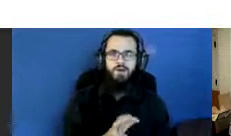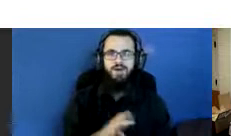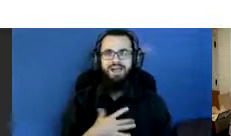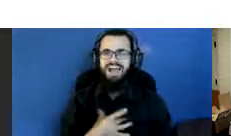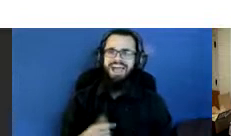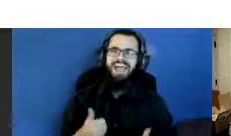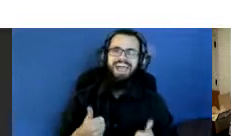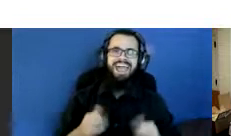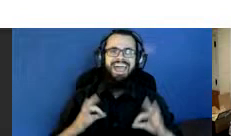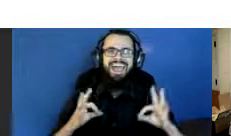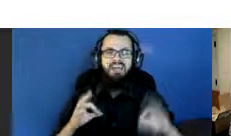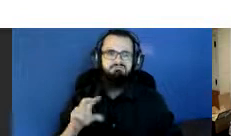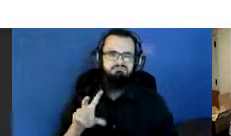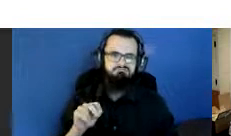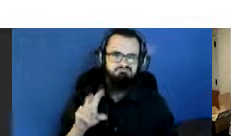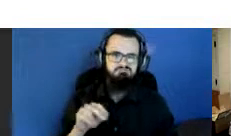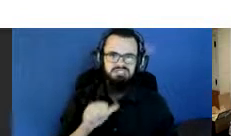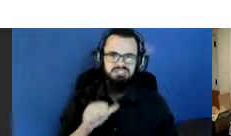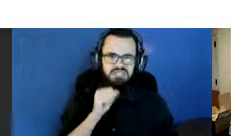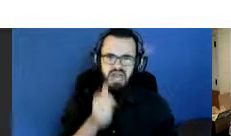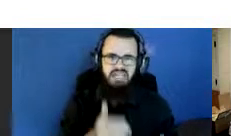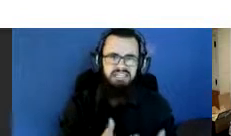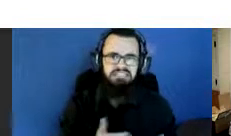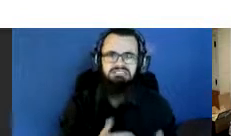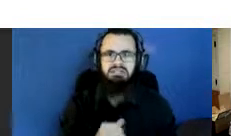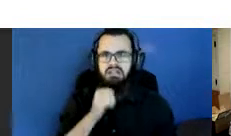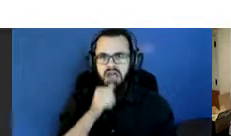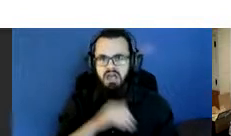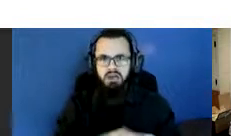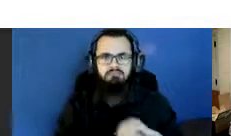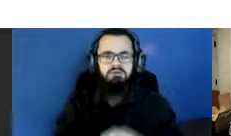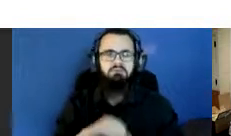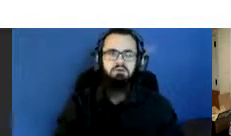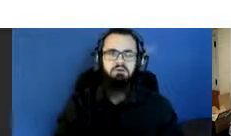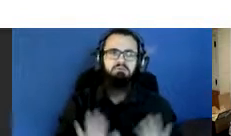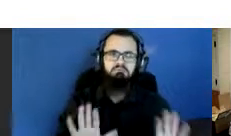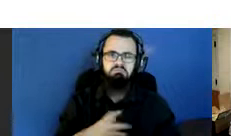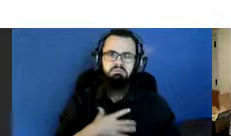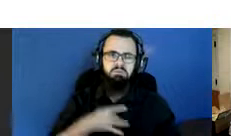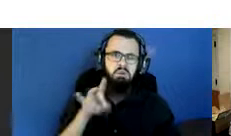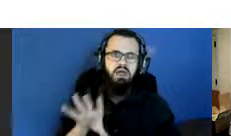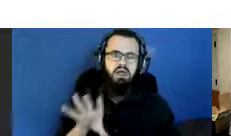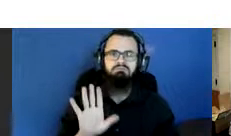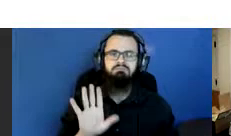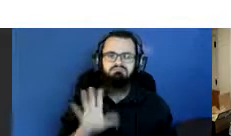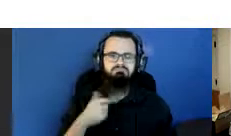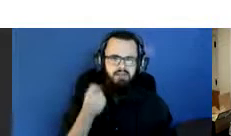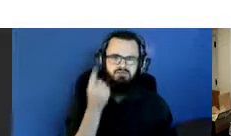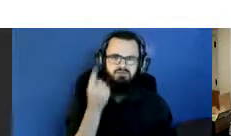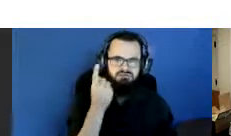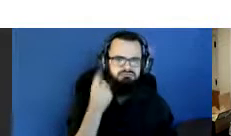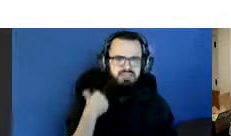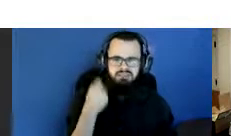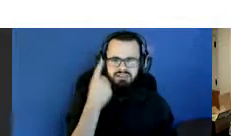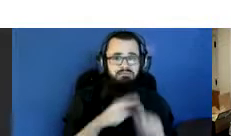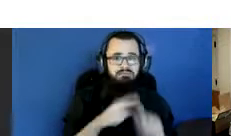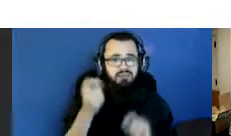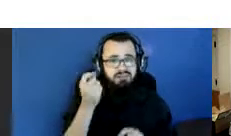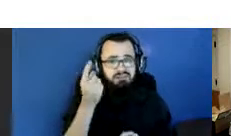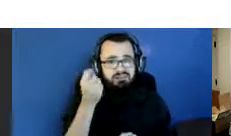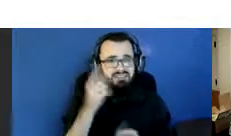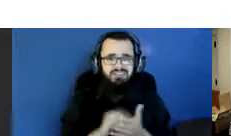It's uncomfortable. I get that, but that's one of the best prevention strategies that we have. And when layered